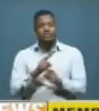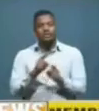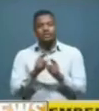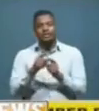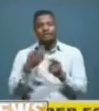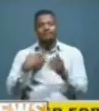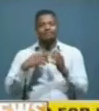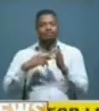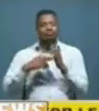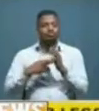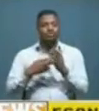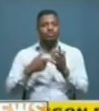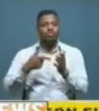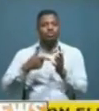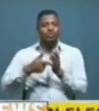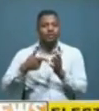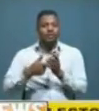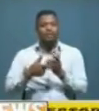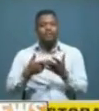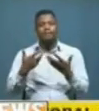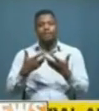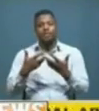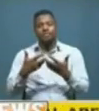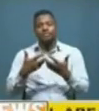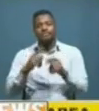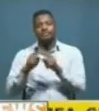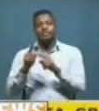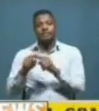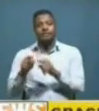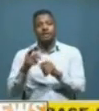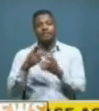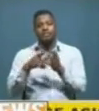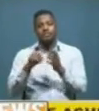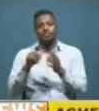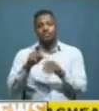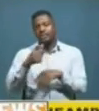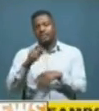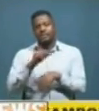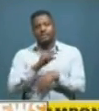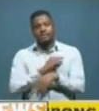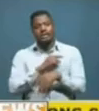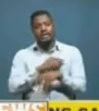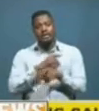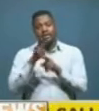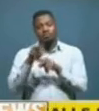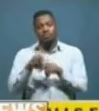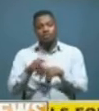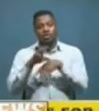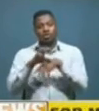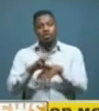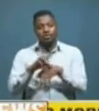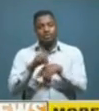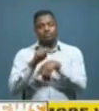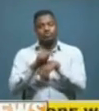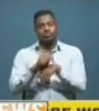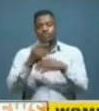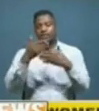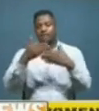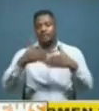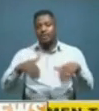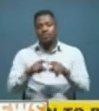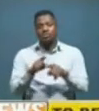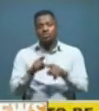engineering, welding, or motor mechanics. Aside from prevailing gender stereotypes, cultural and traditional barriers, the